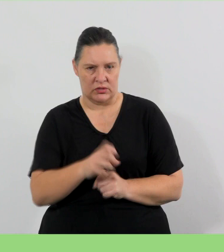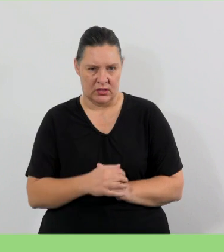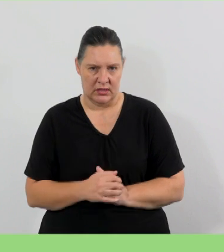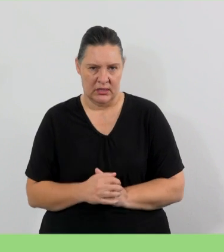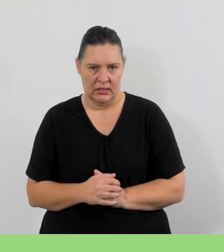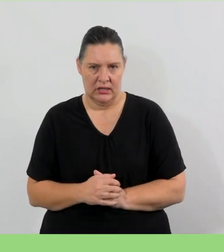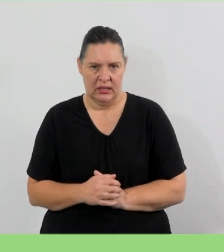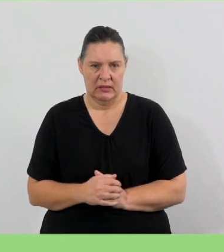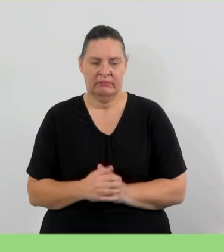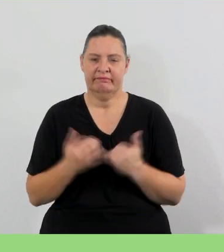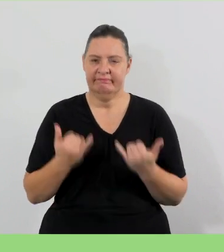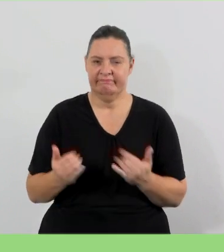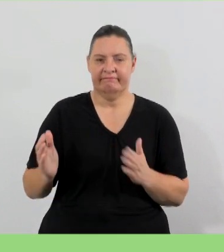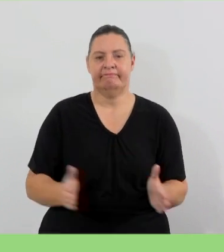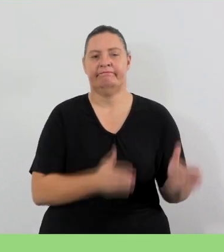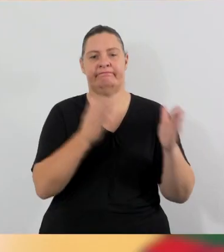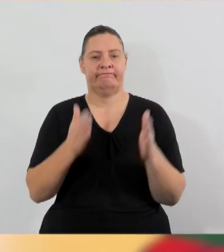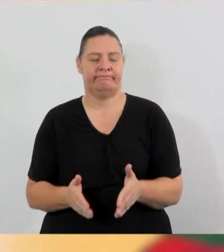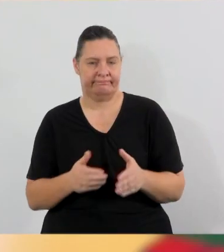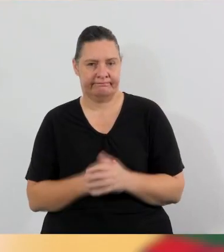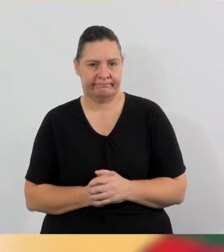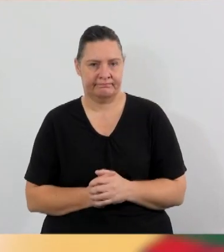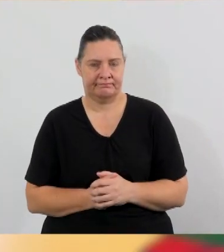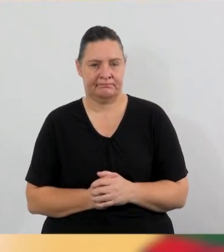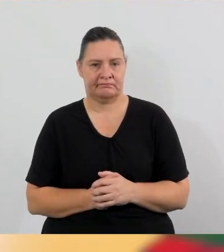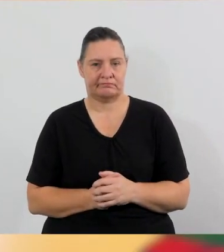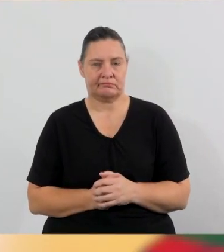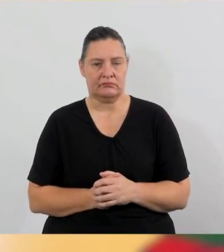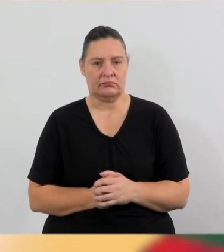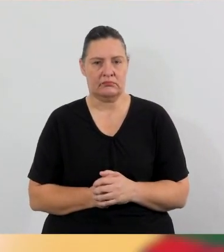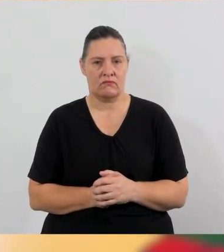our question. Now we are going to move on to the next question.